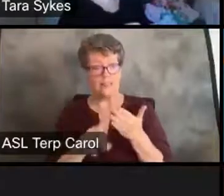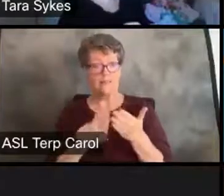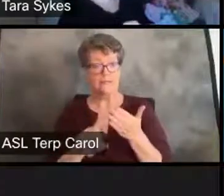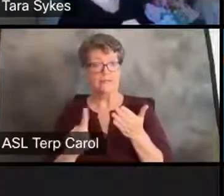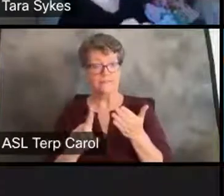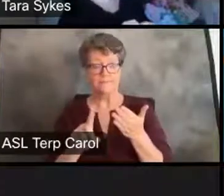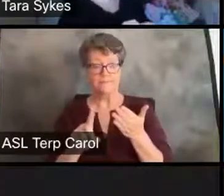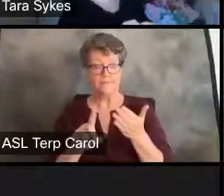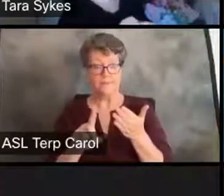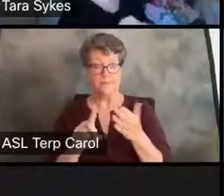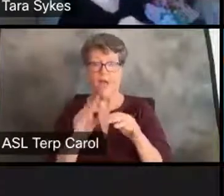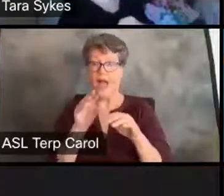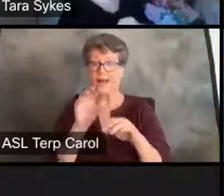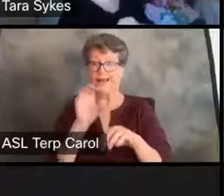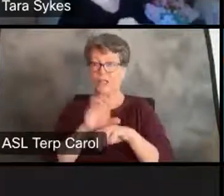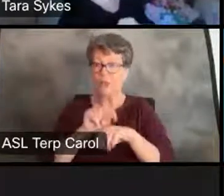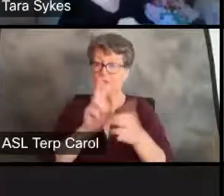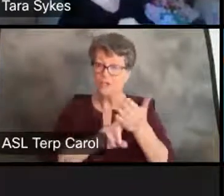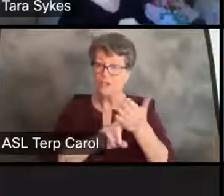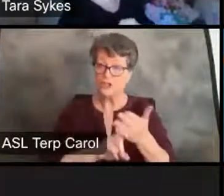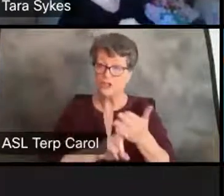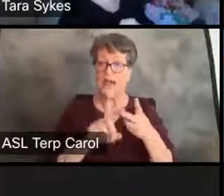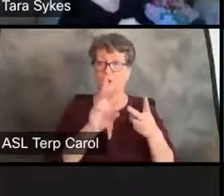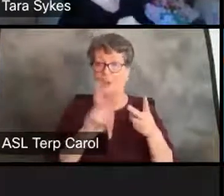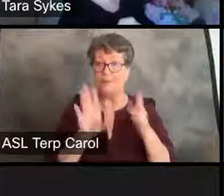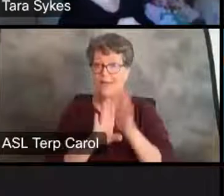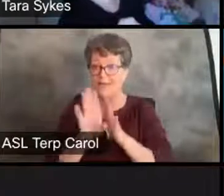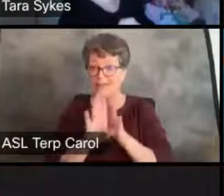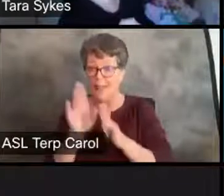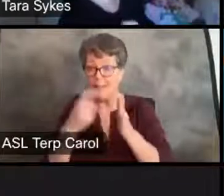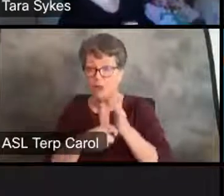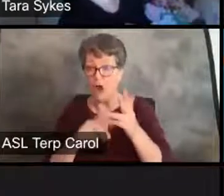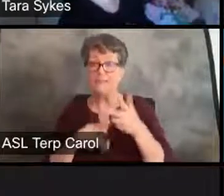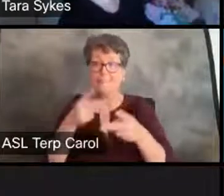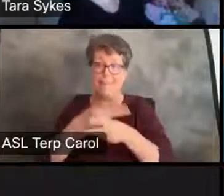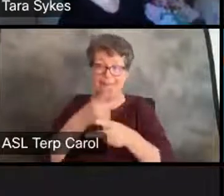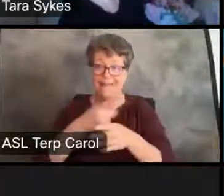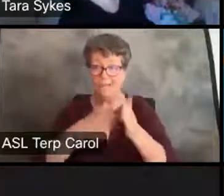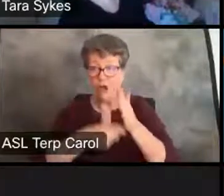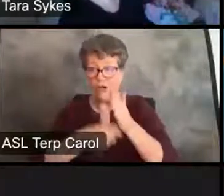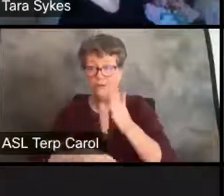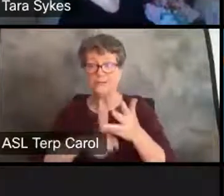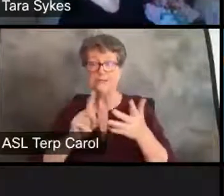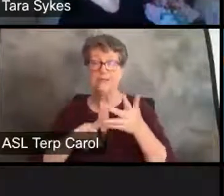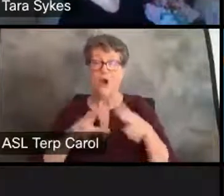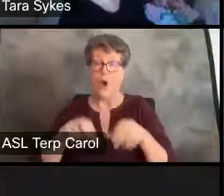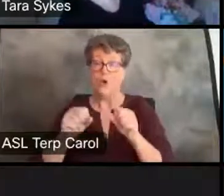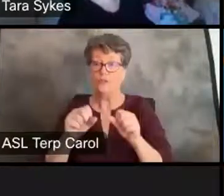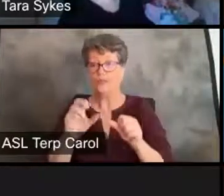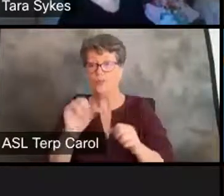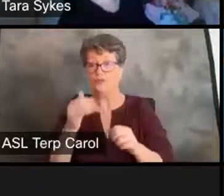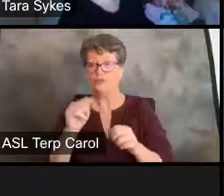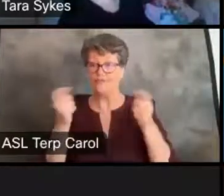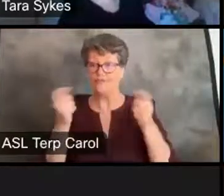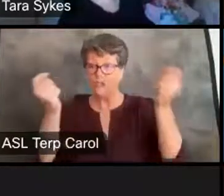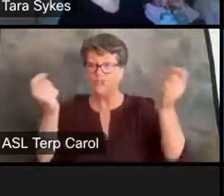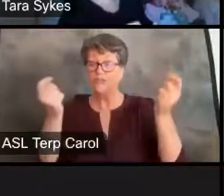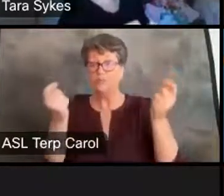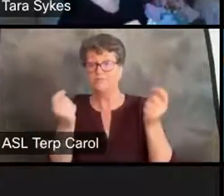again, we felt that was the best use of our time and money as well. So with that being said, there's $142,000 that we are looking